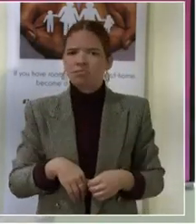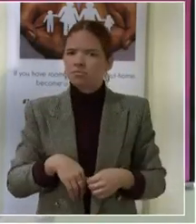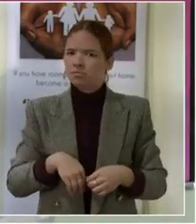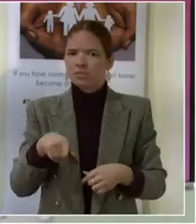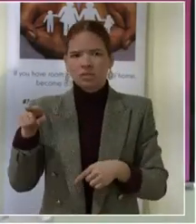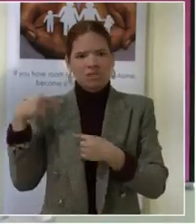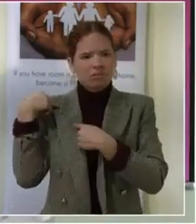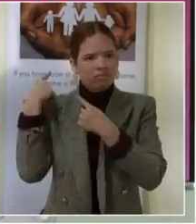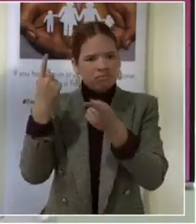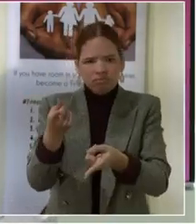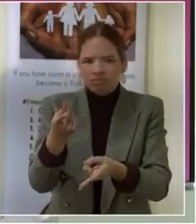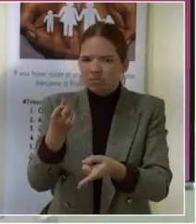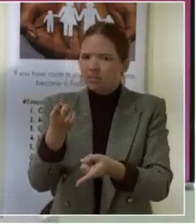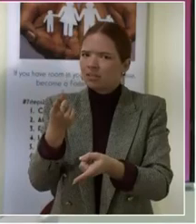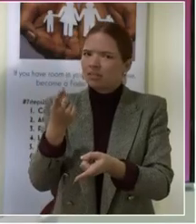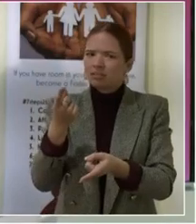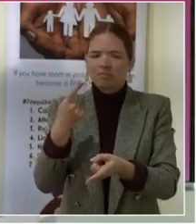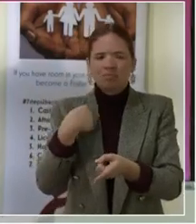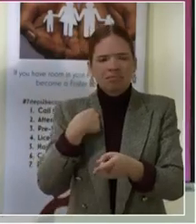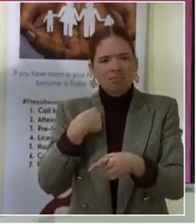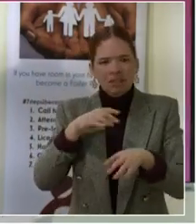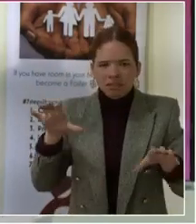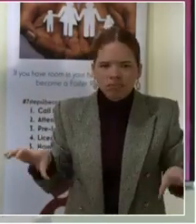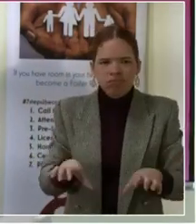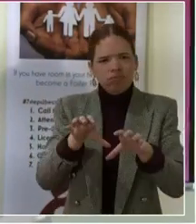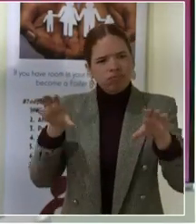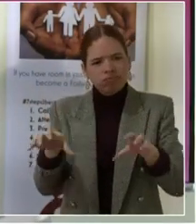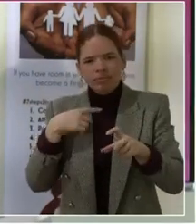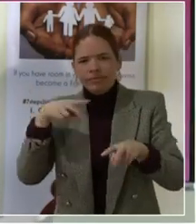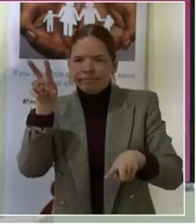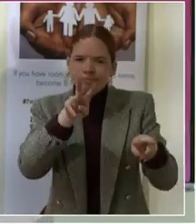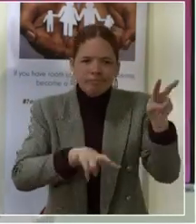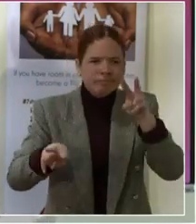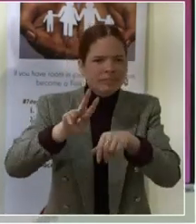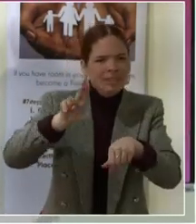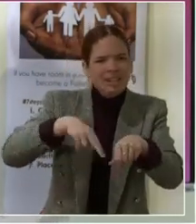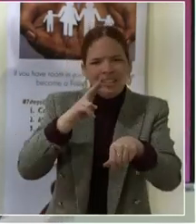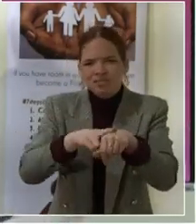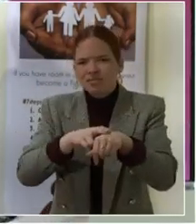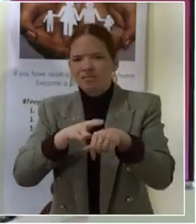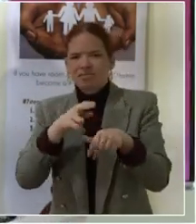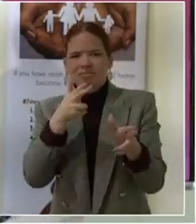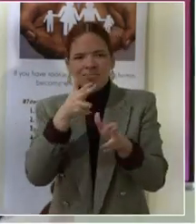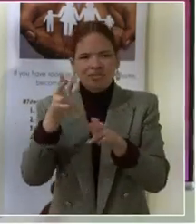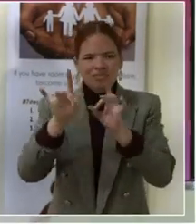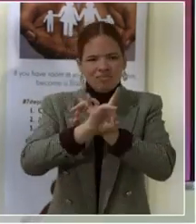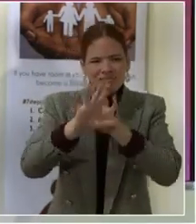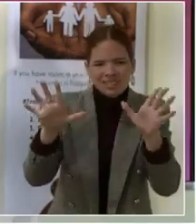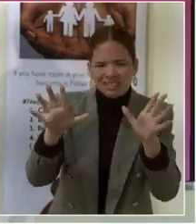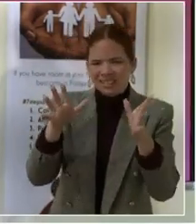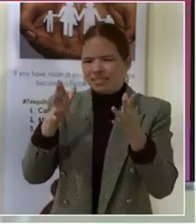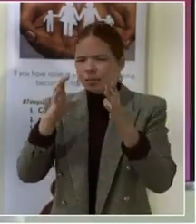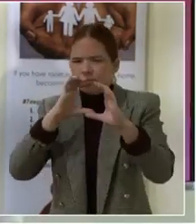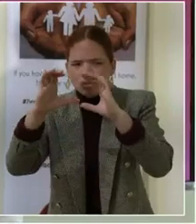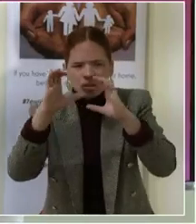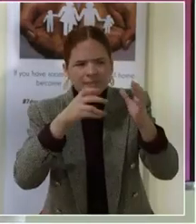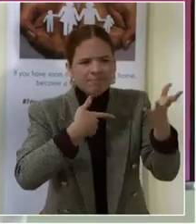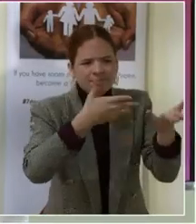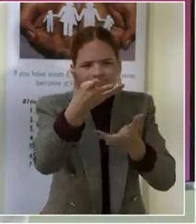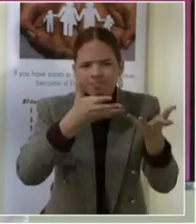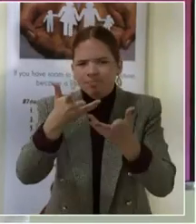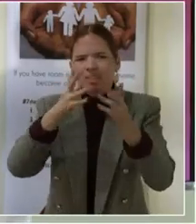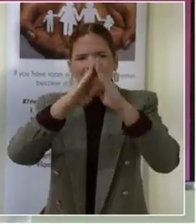up the office and looking at the national landscape of gun violence and being in communication with the White House and other jurisdictions